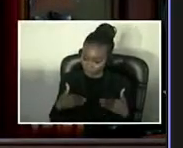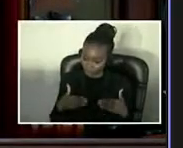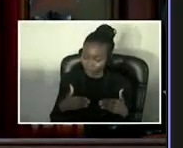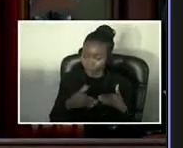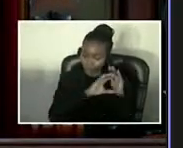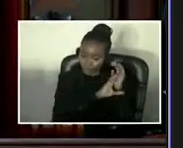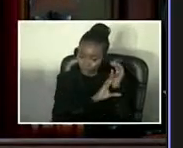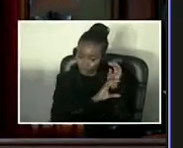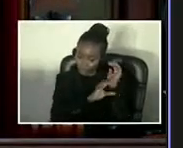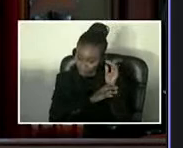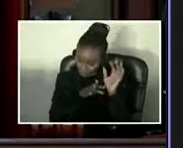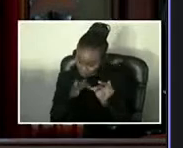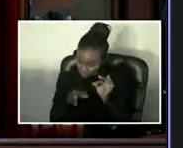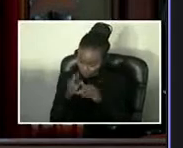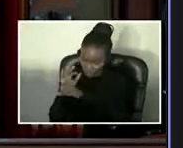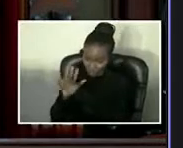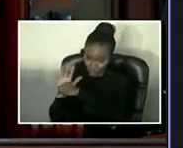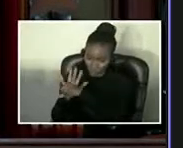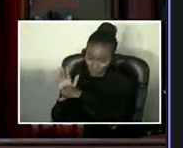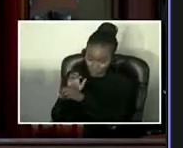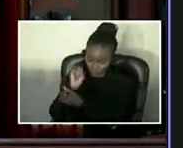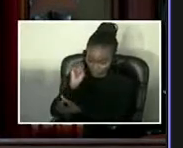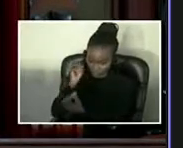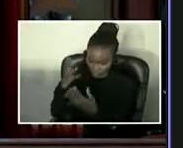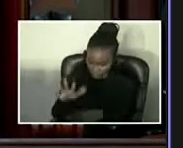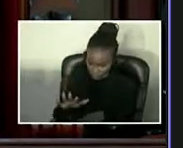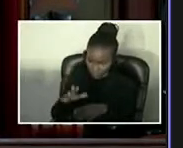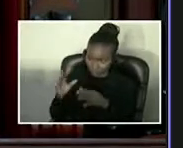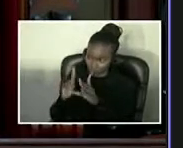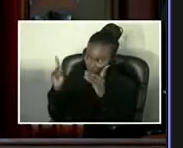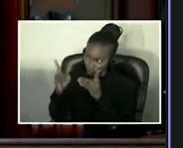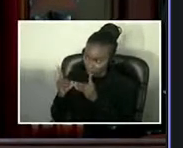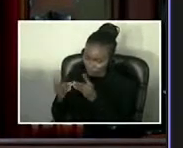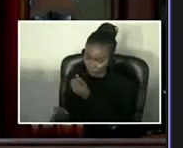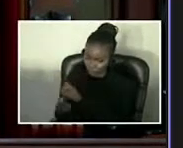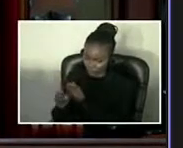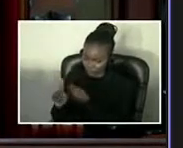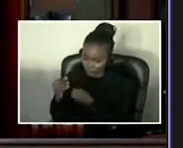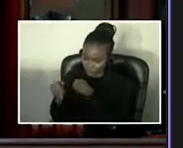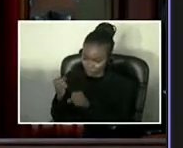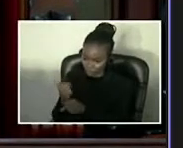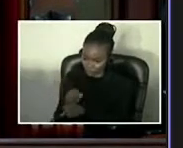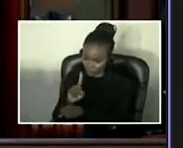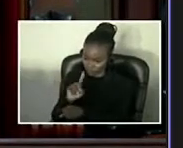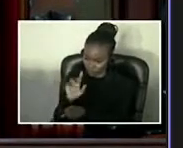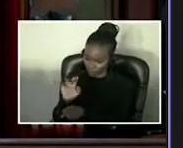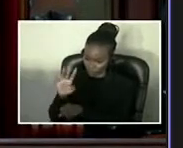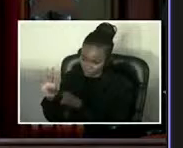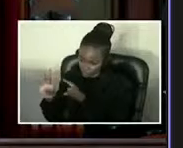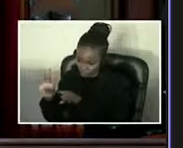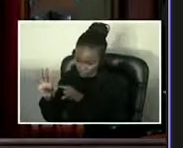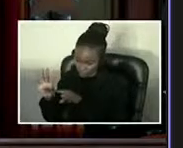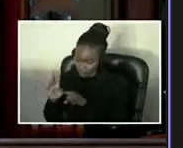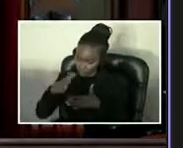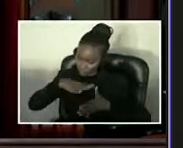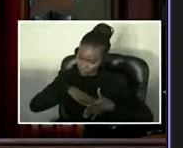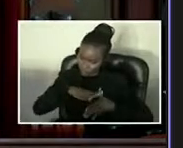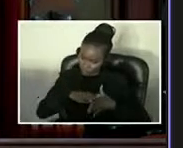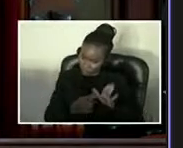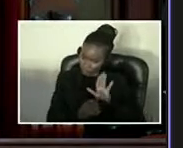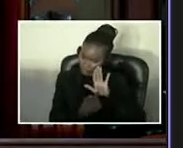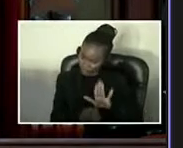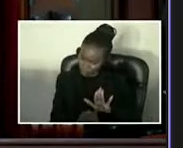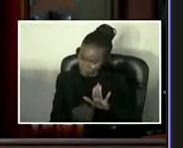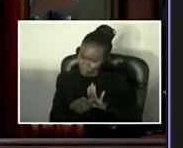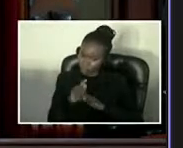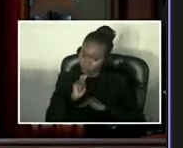historic background of this department pre-1994 the purpose for that was to bring forward the fact that there is no comparison between the